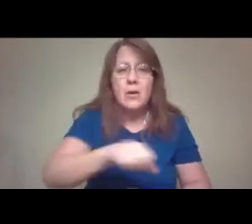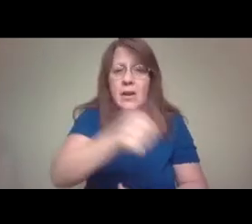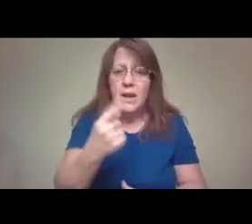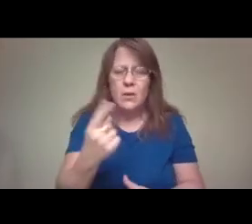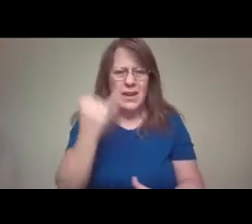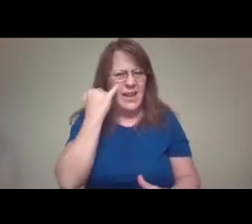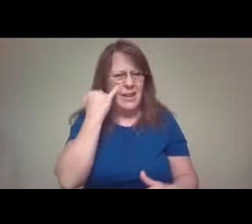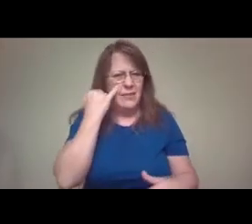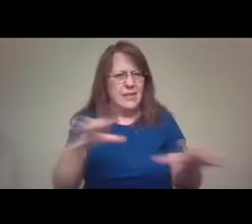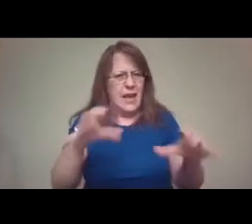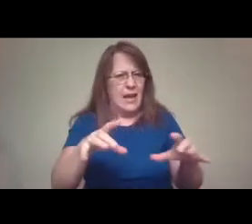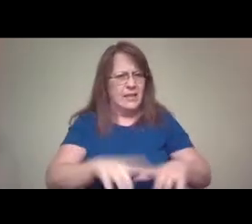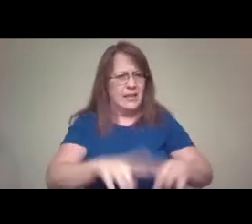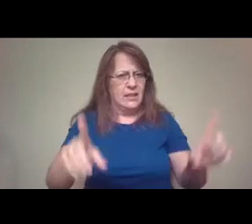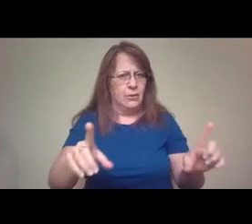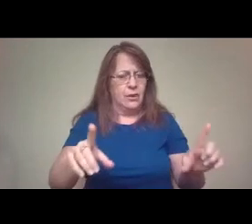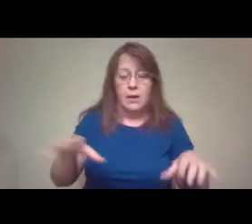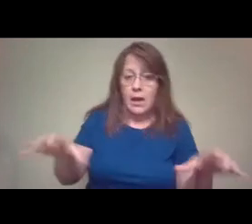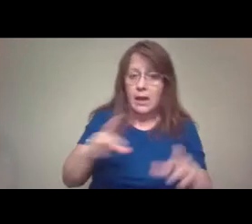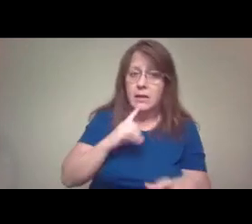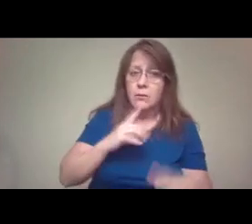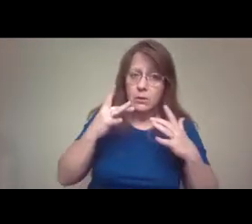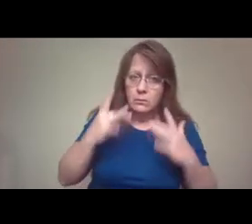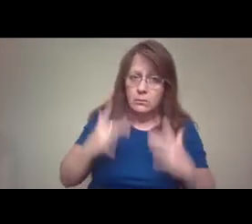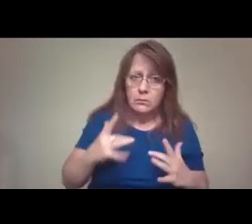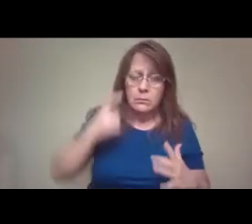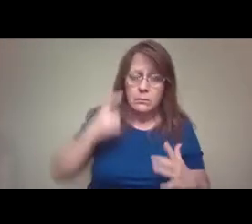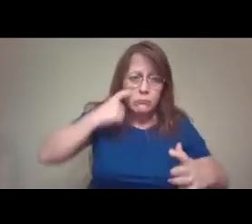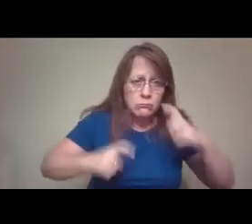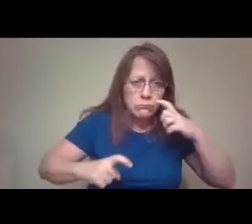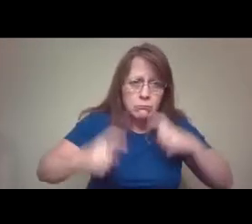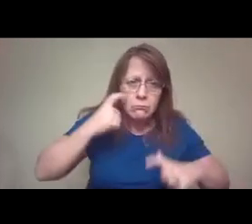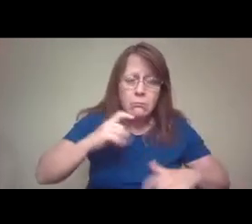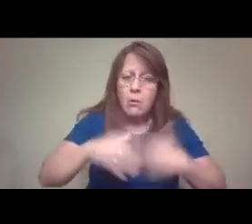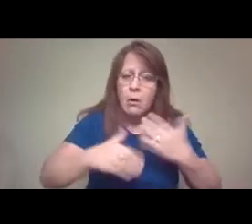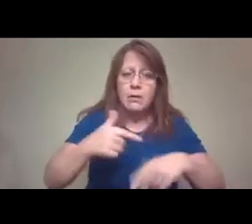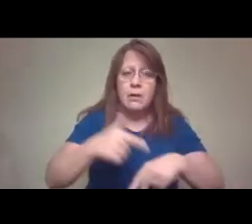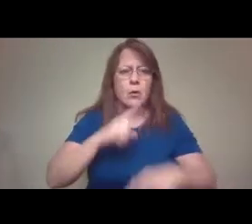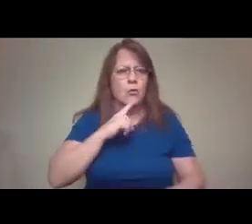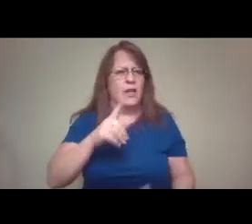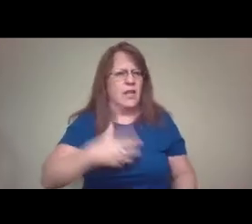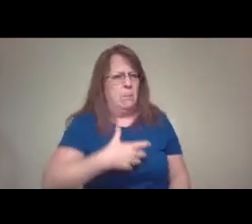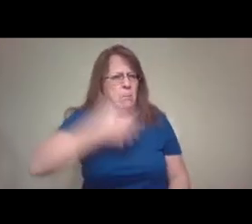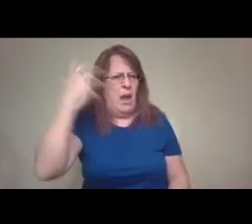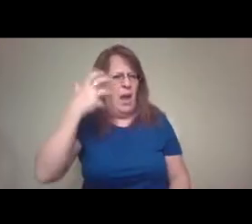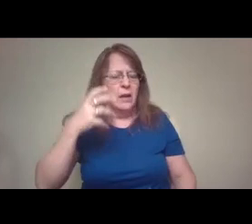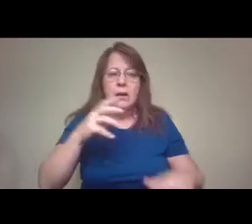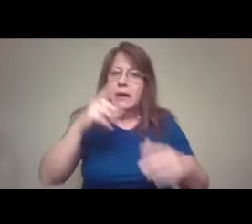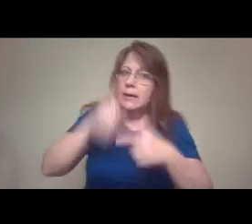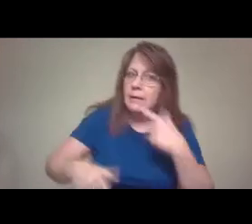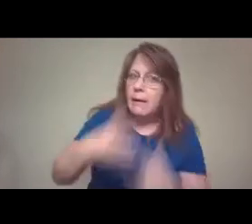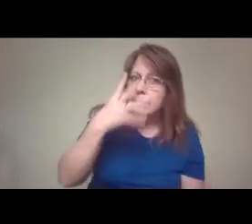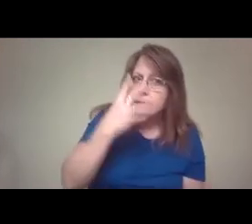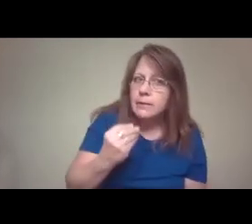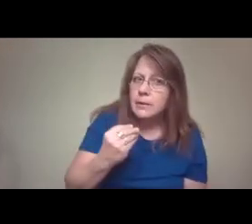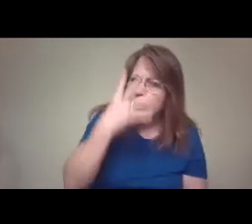usual... Acting really down, crying all the time for no good reason. Or getting really mad, not able to sleep, or sleeping too much.